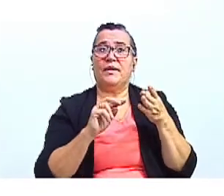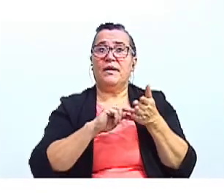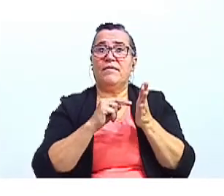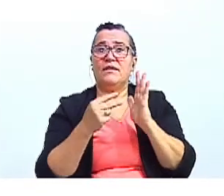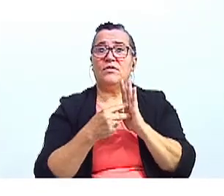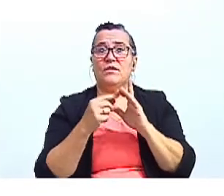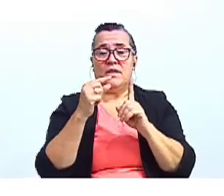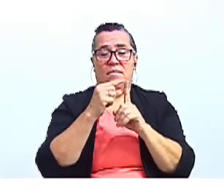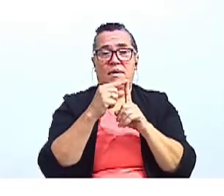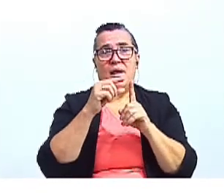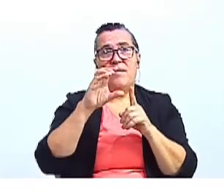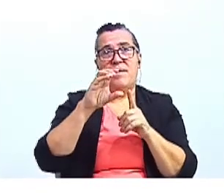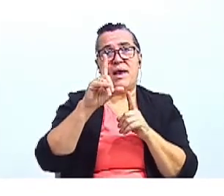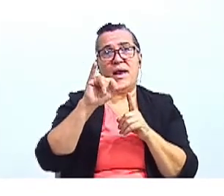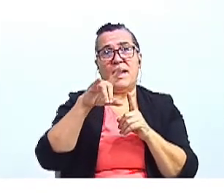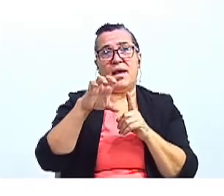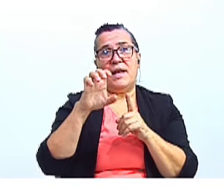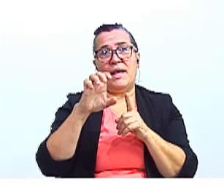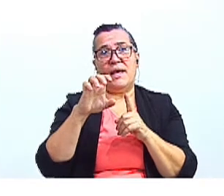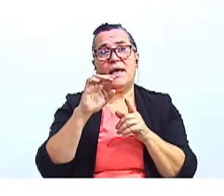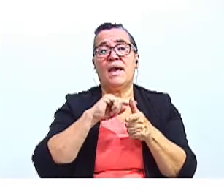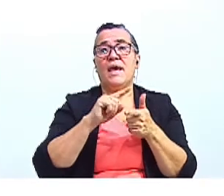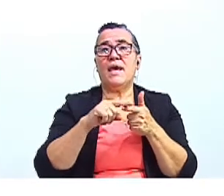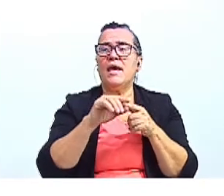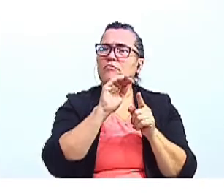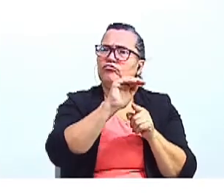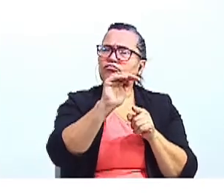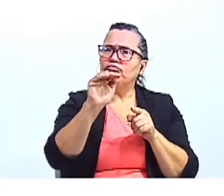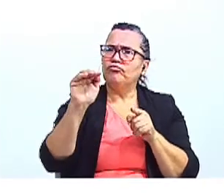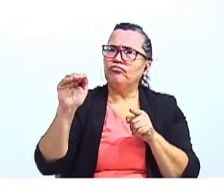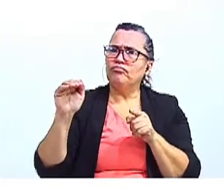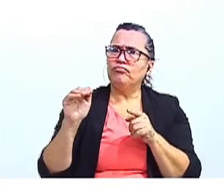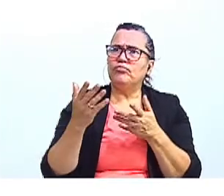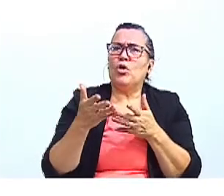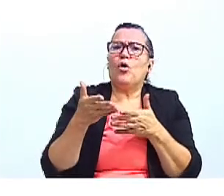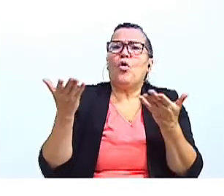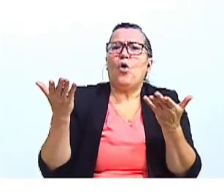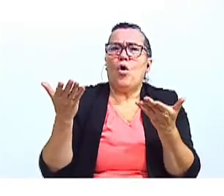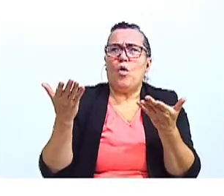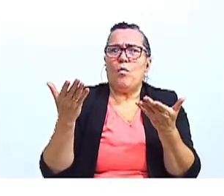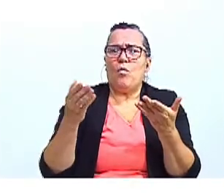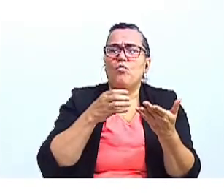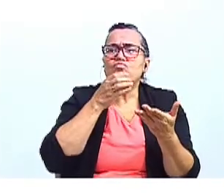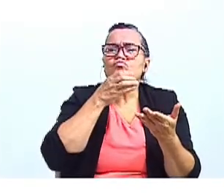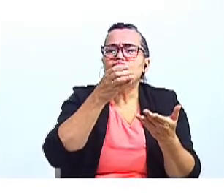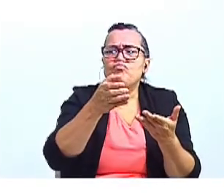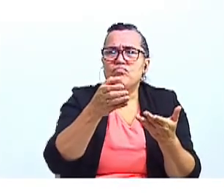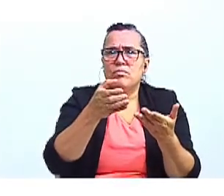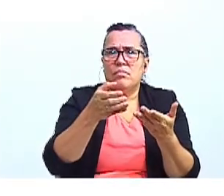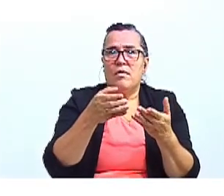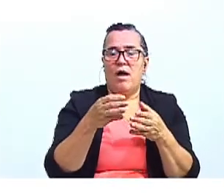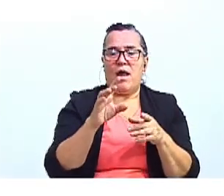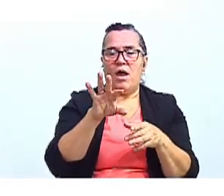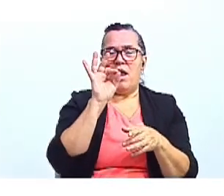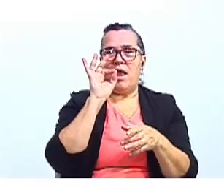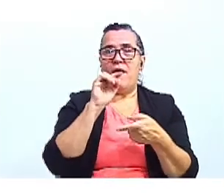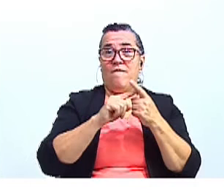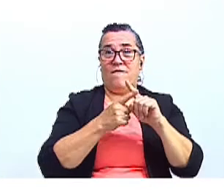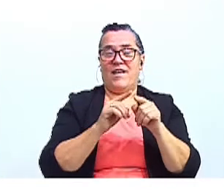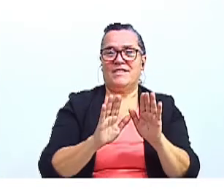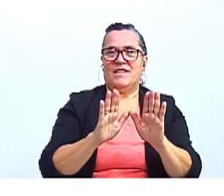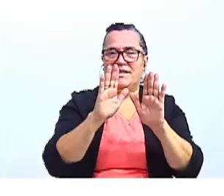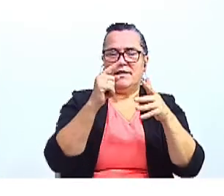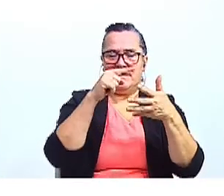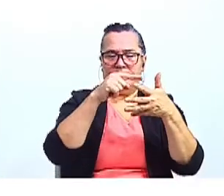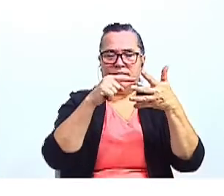word clique, and advice about how to find friends. Excellent. Okay,